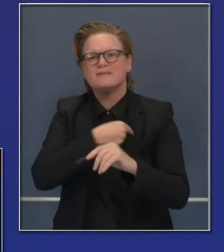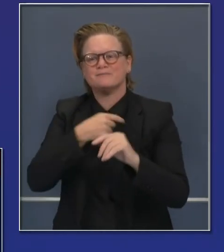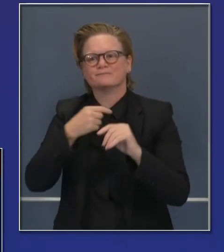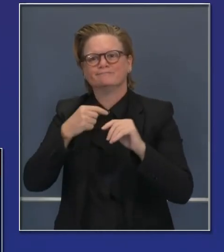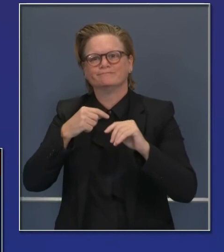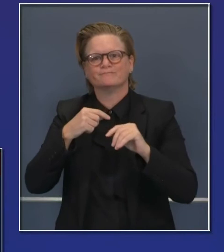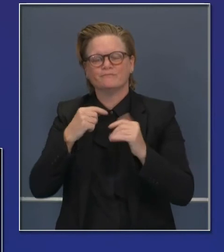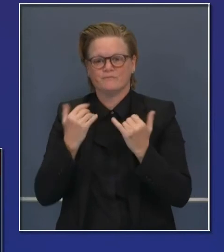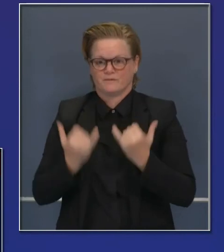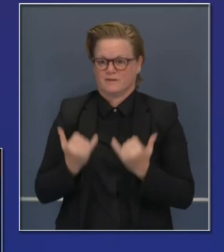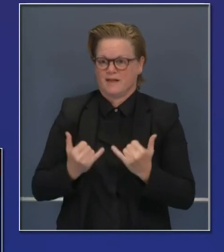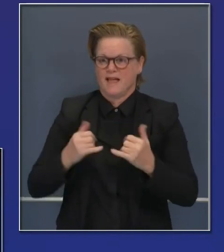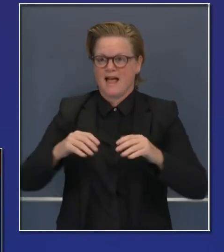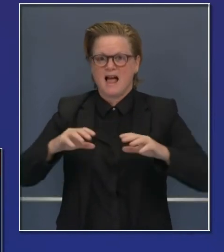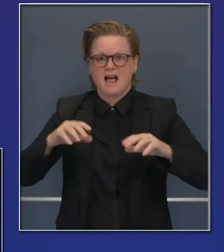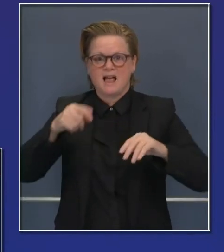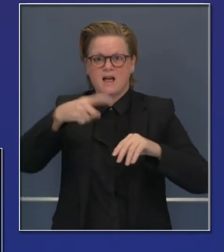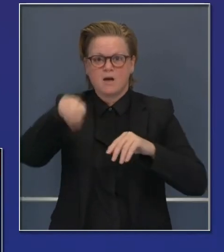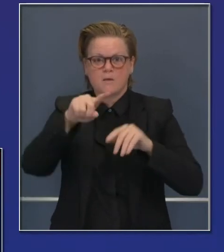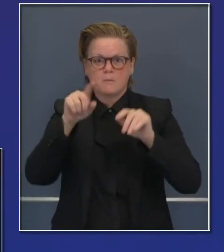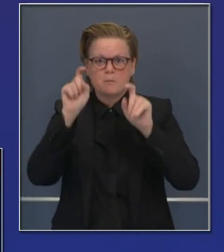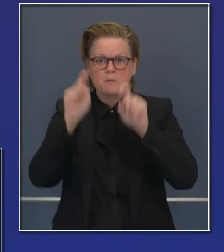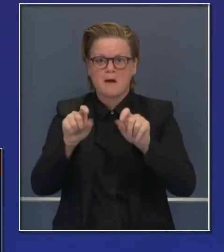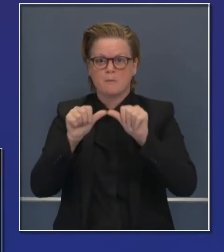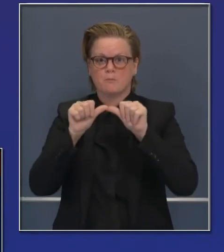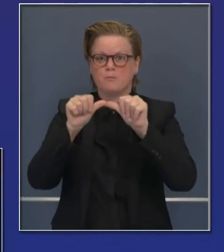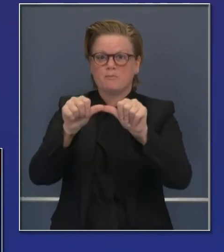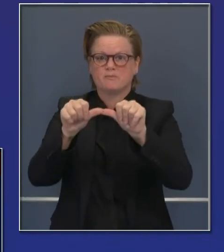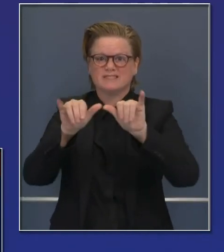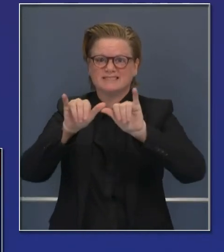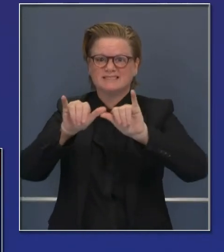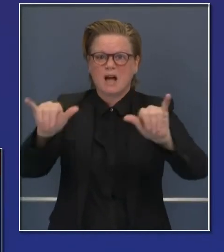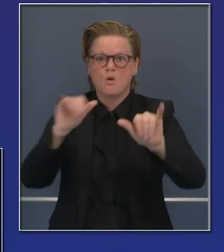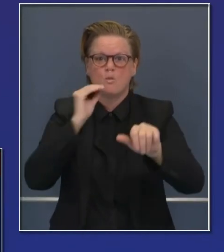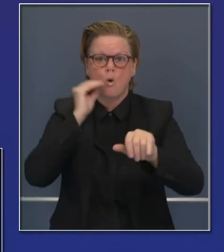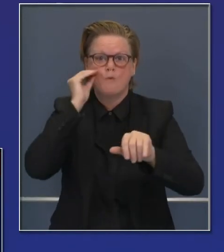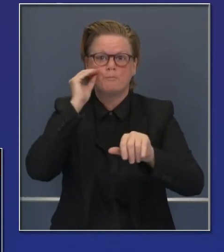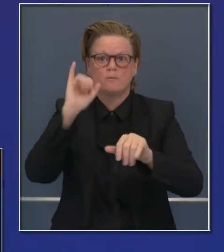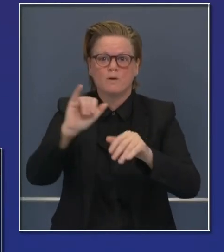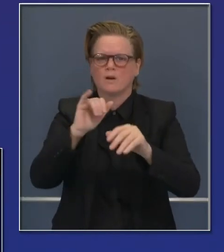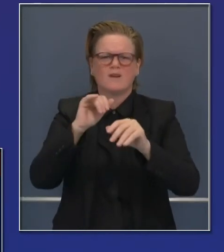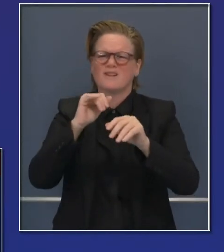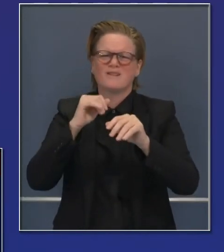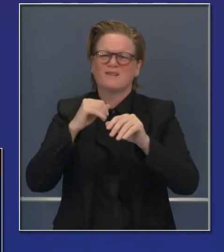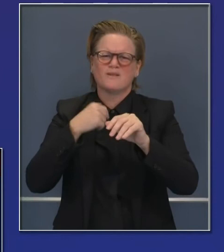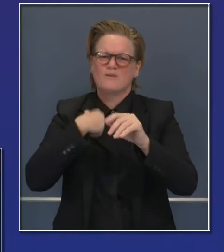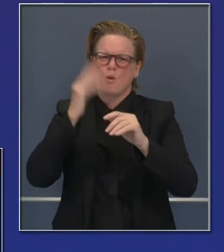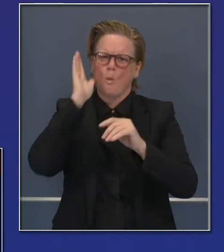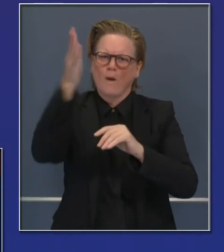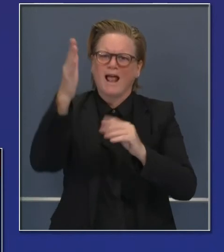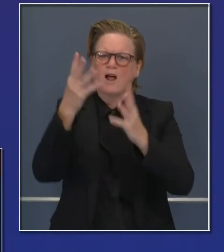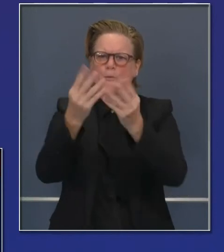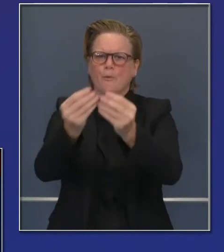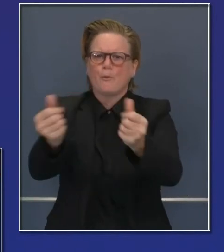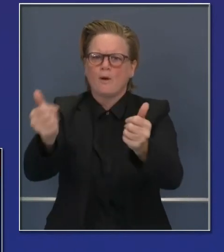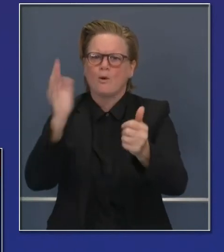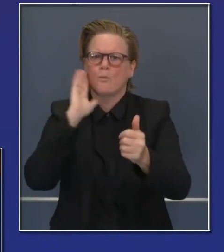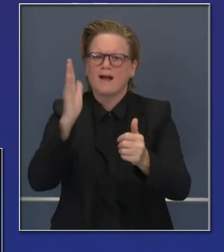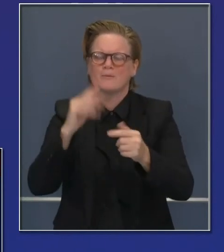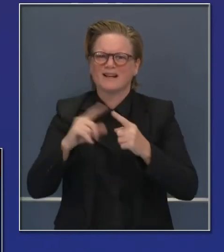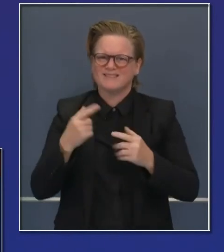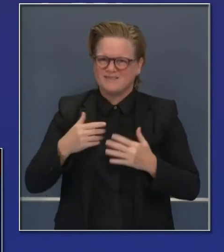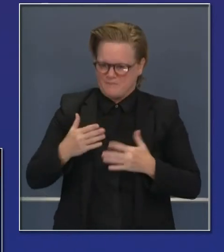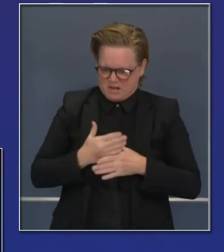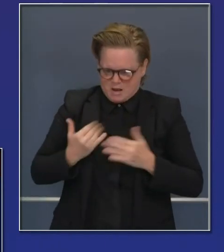step up. We need to meet this moment head on, and we need to do everything we can to stem the tide, to bend the